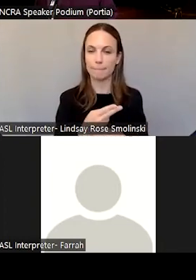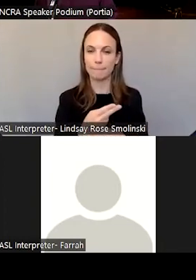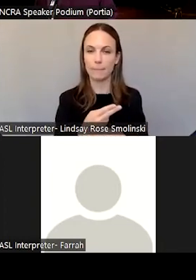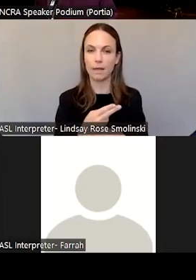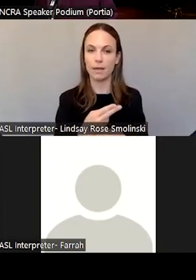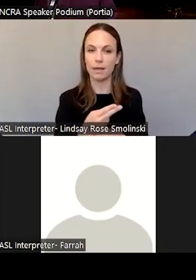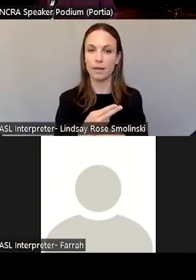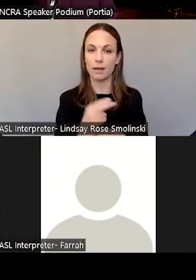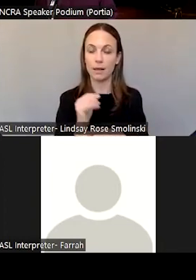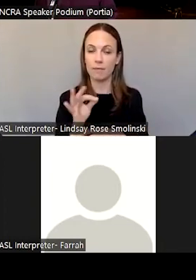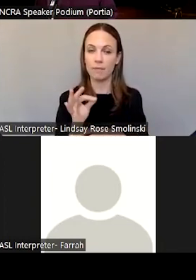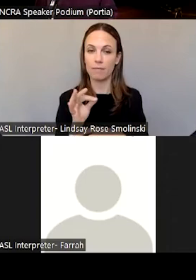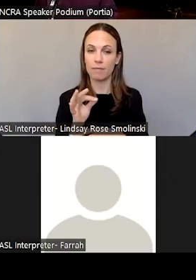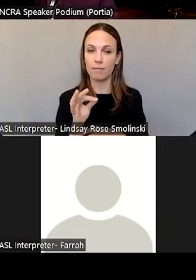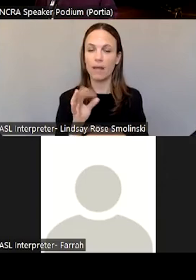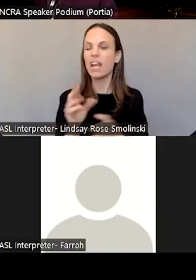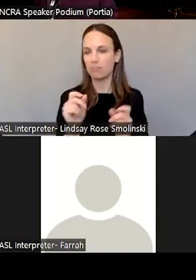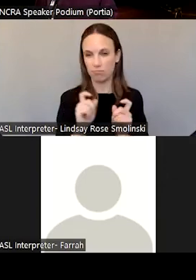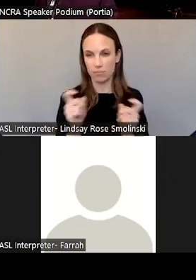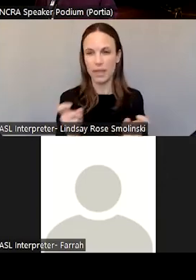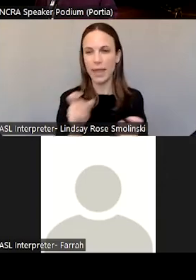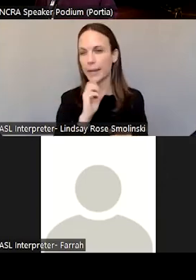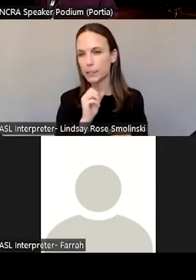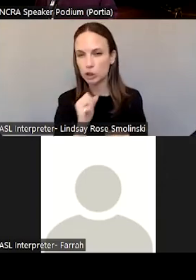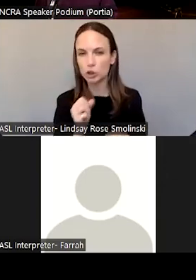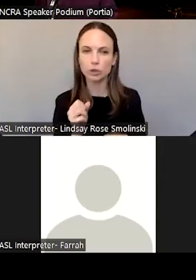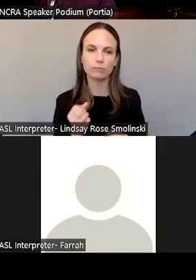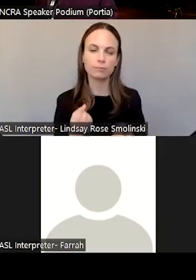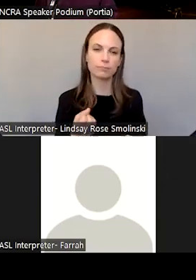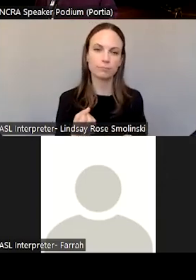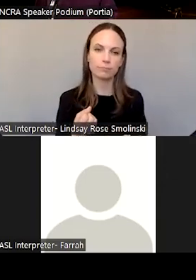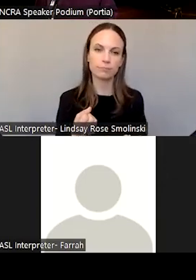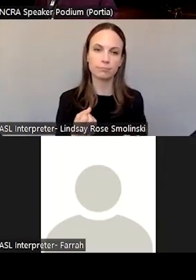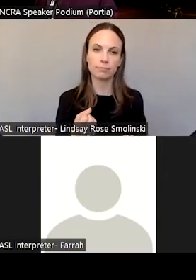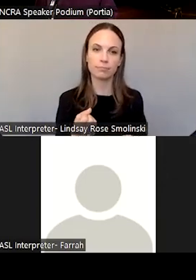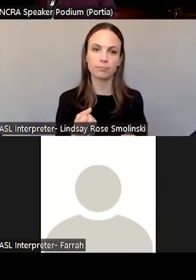and give them an age.